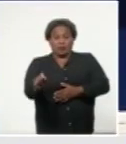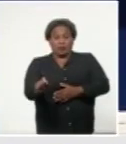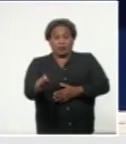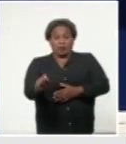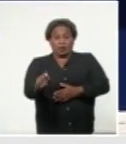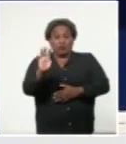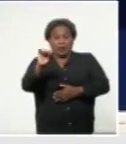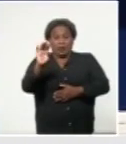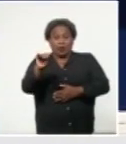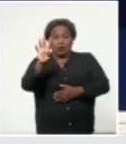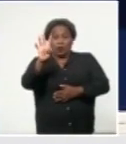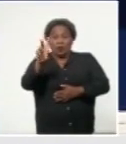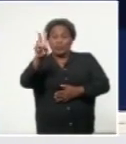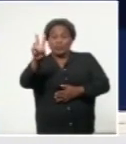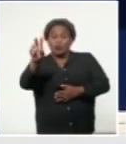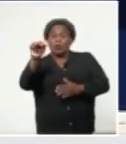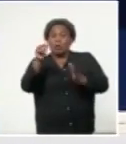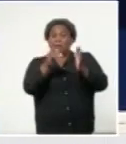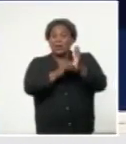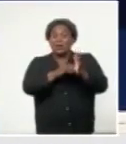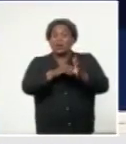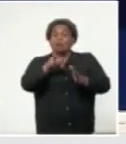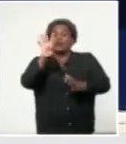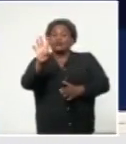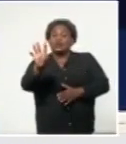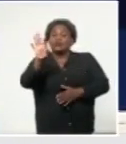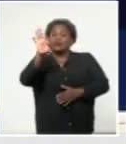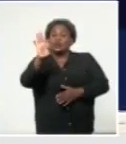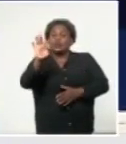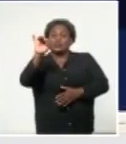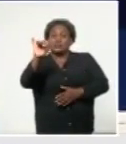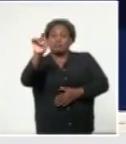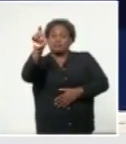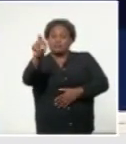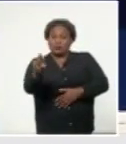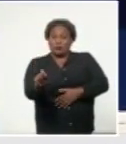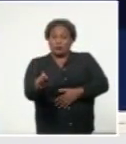125,539. Brazil follows in second place